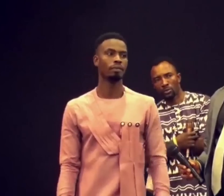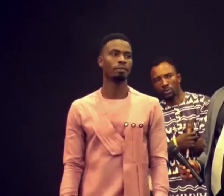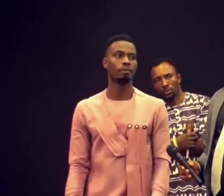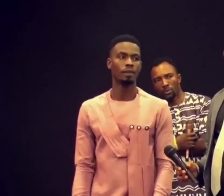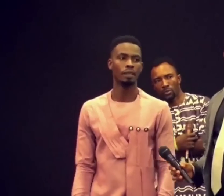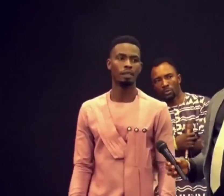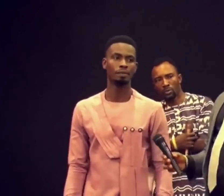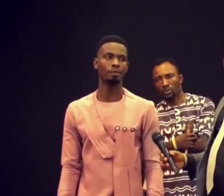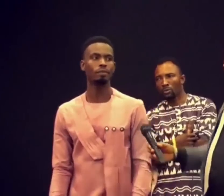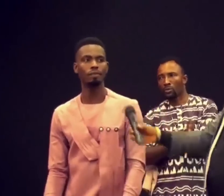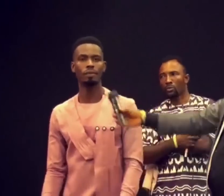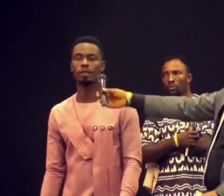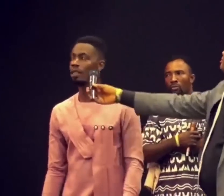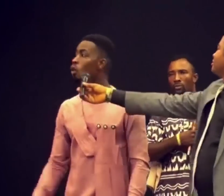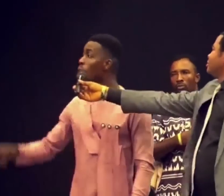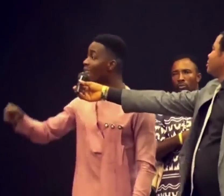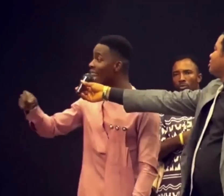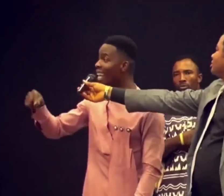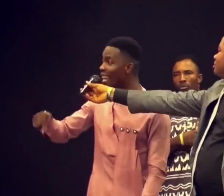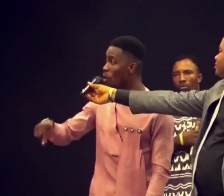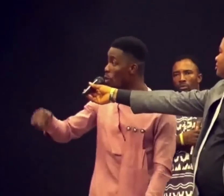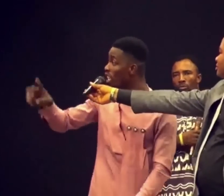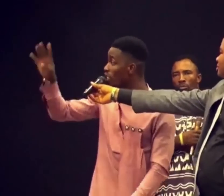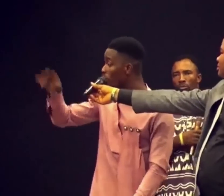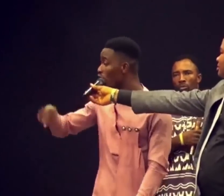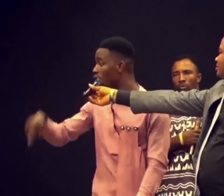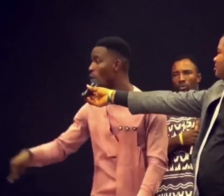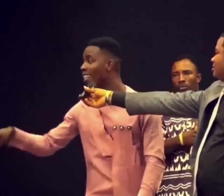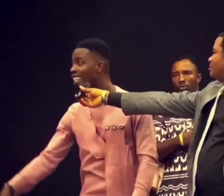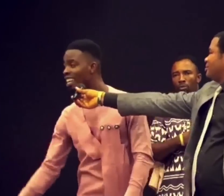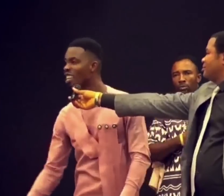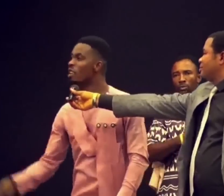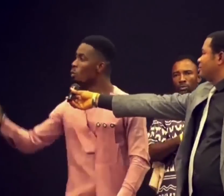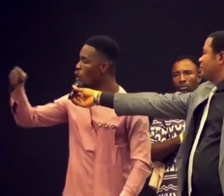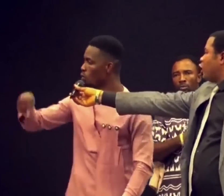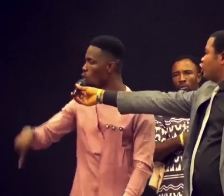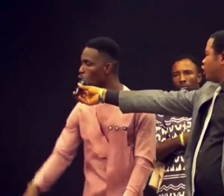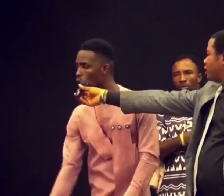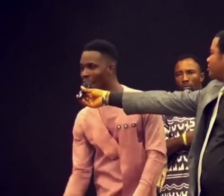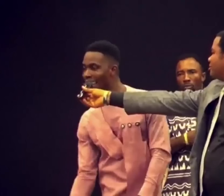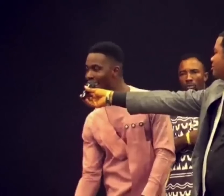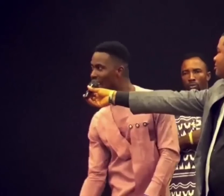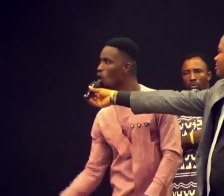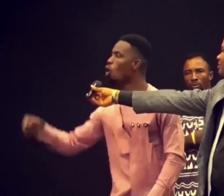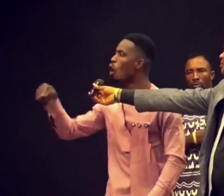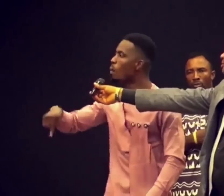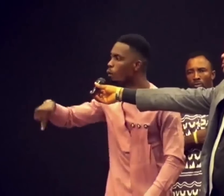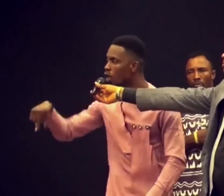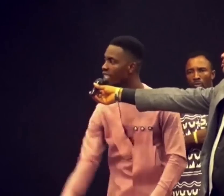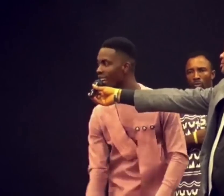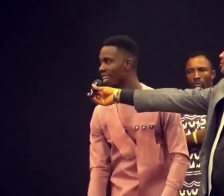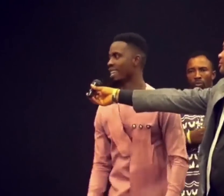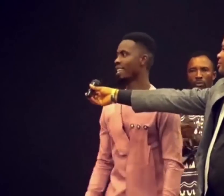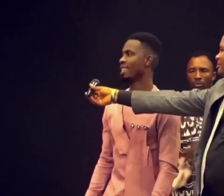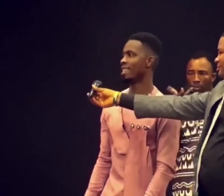onda ko pe kini ko pe ale mo ni ose o ma rise ko to to ale yen o no po fun